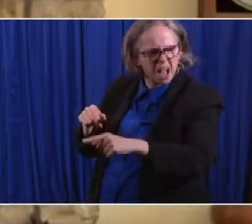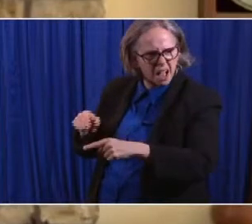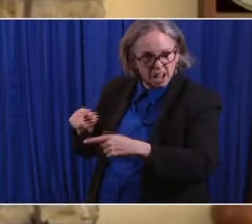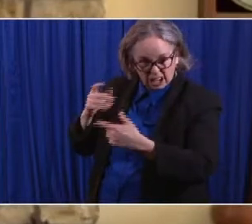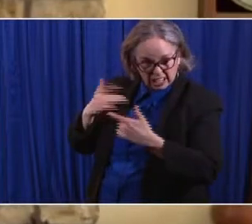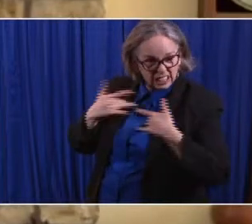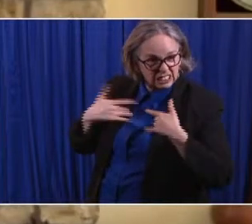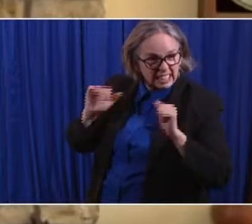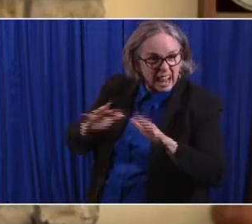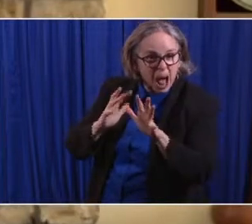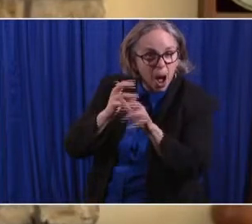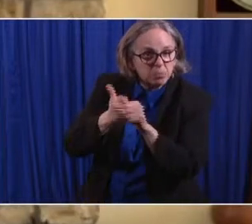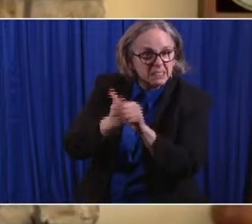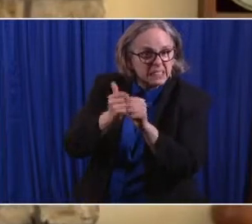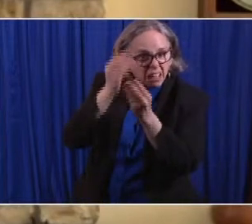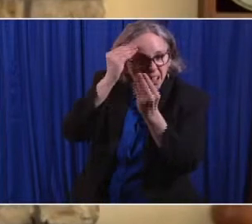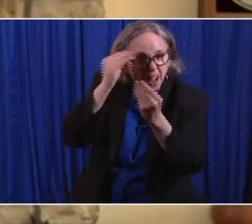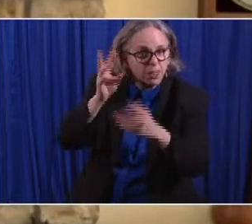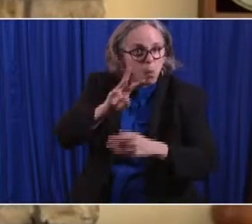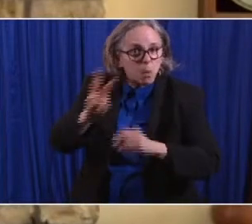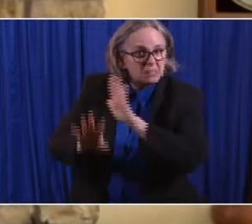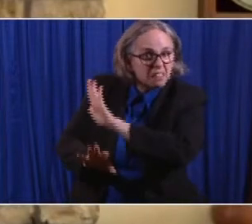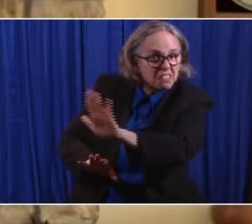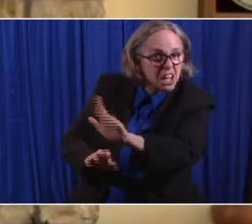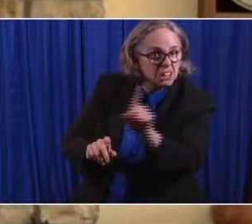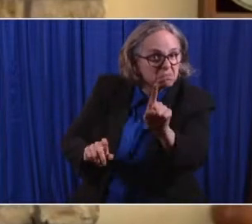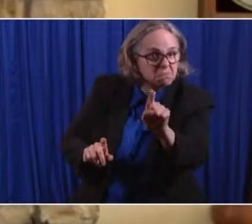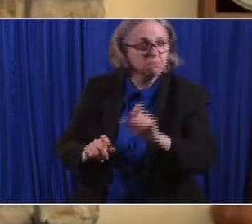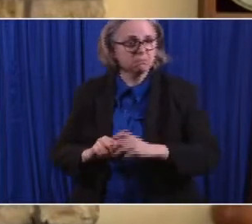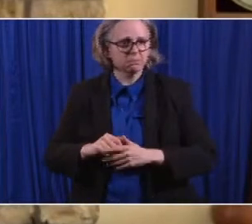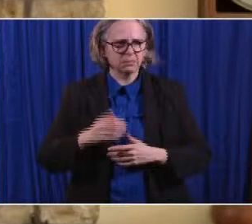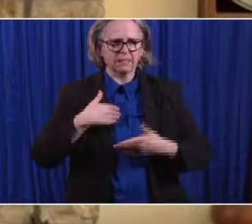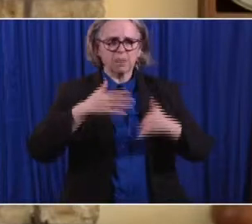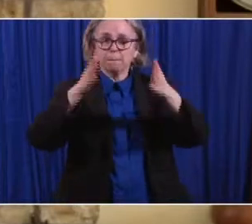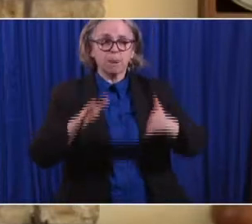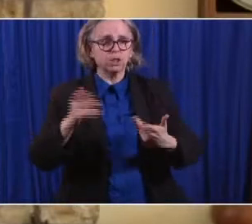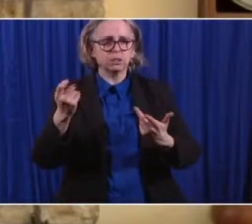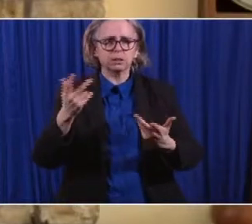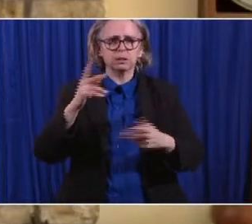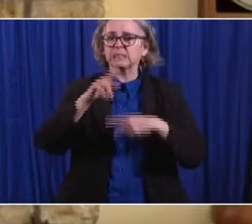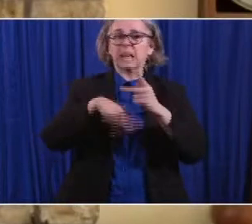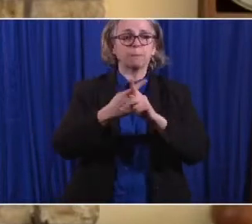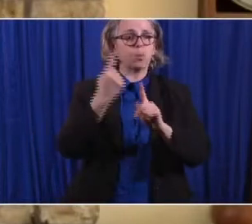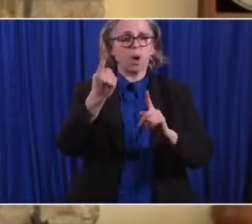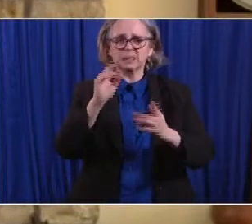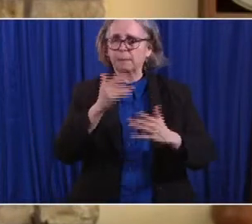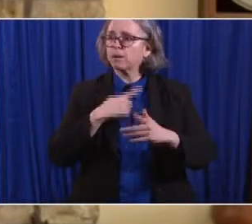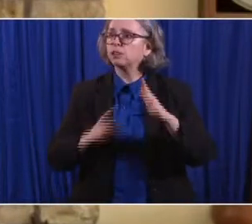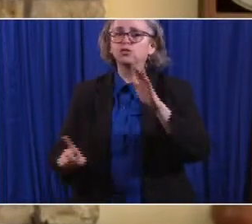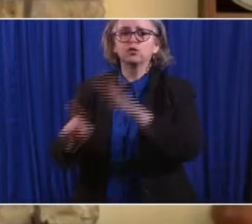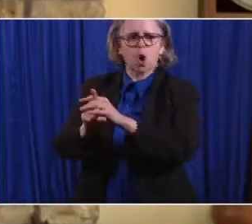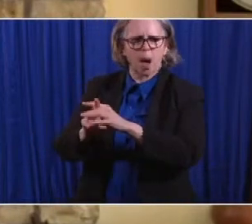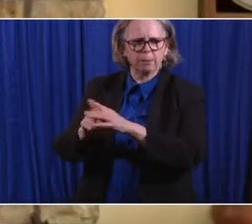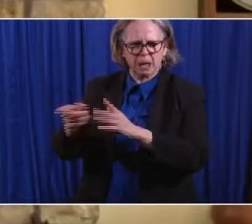so that if someone had that medical condition and they went in, that system would be ready for them.